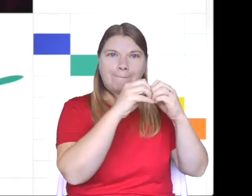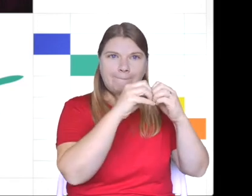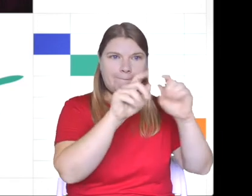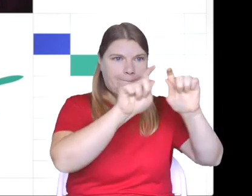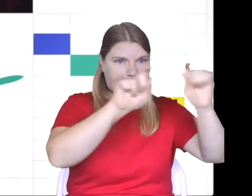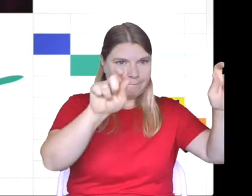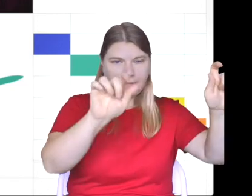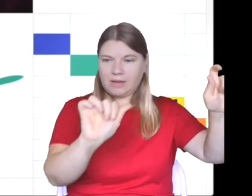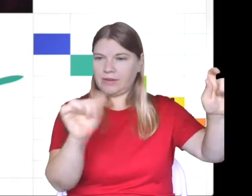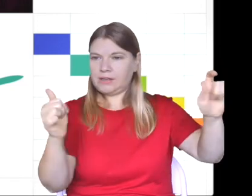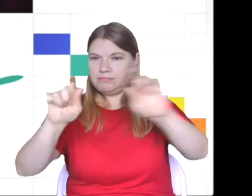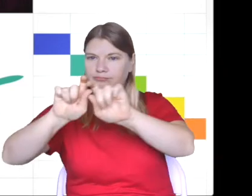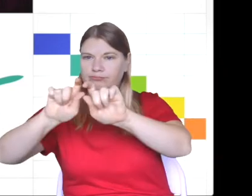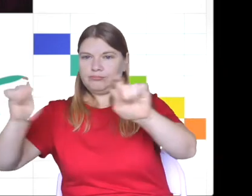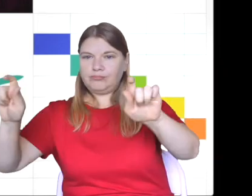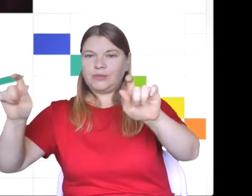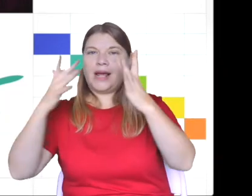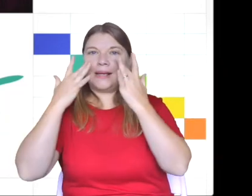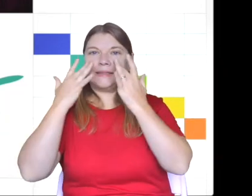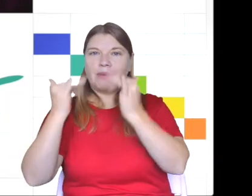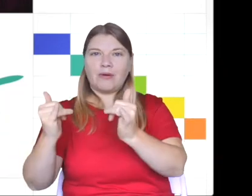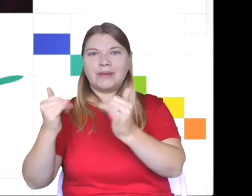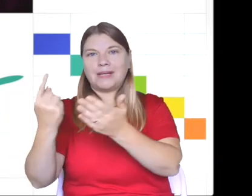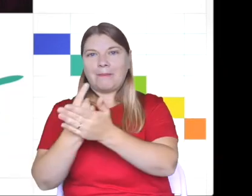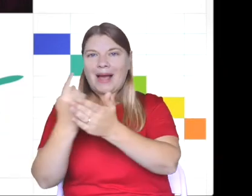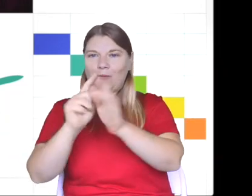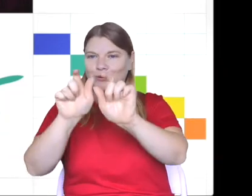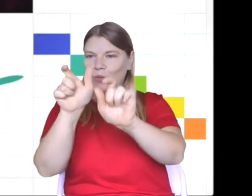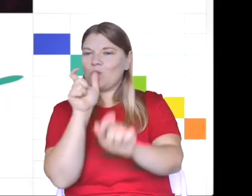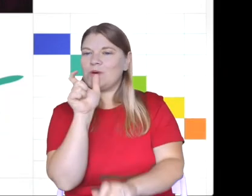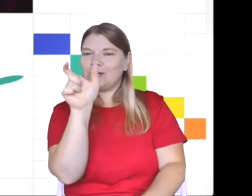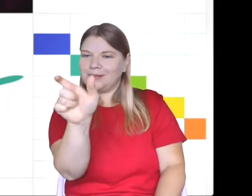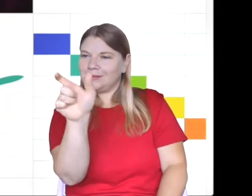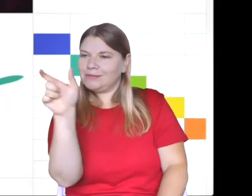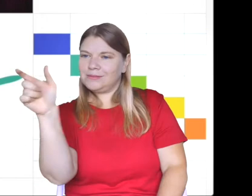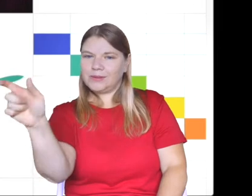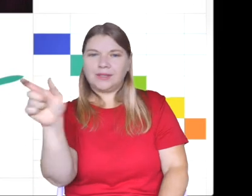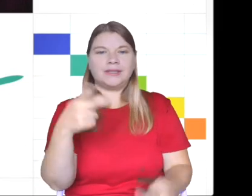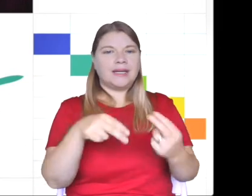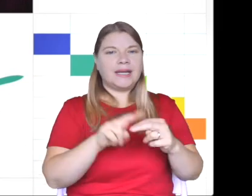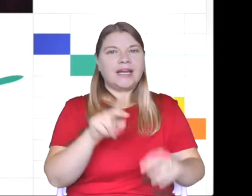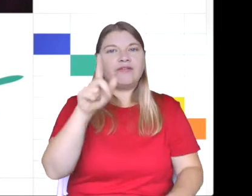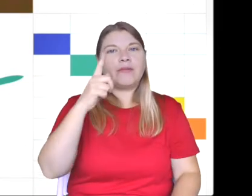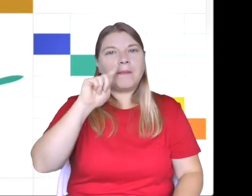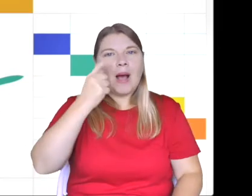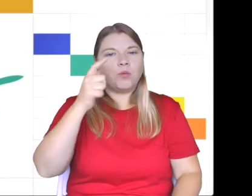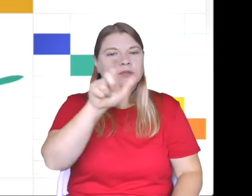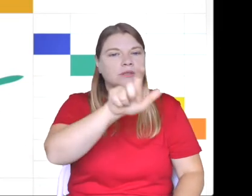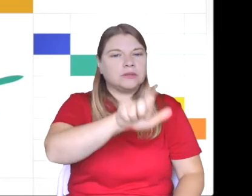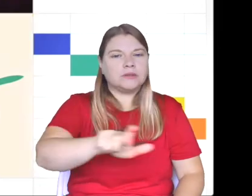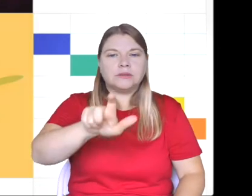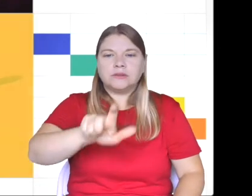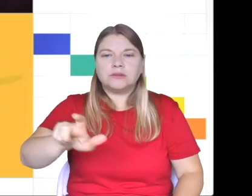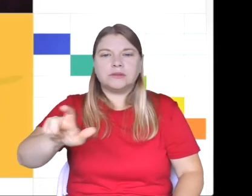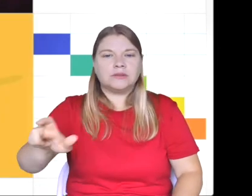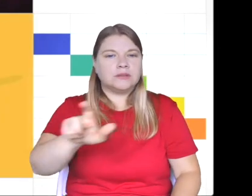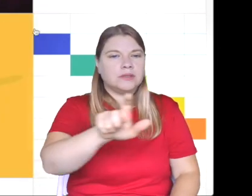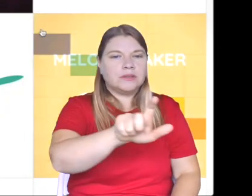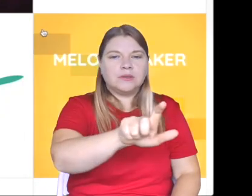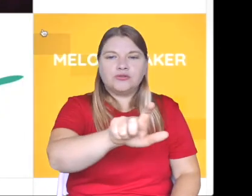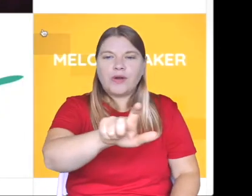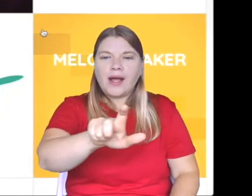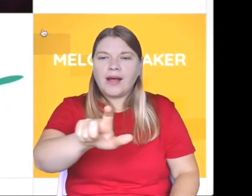top right-hand corner. As you move around, the squares will turn orange when your cursor hovers over